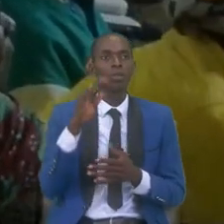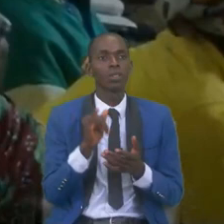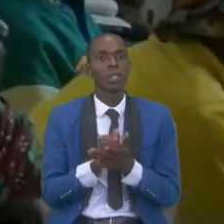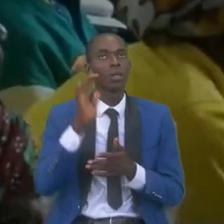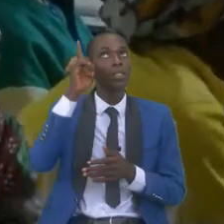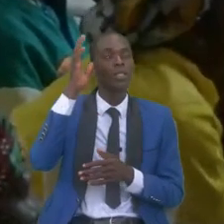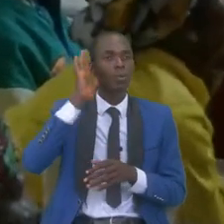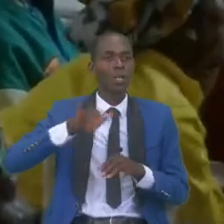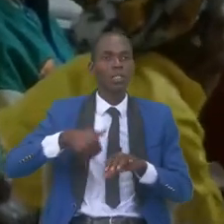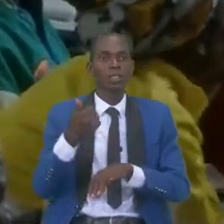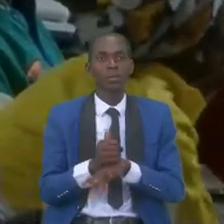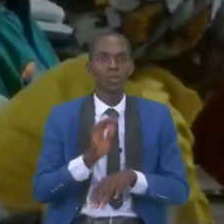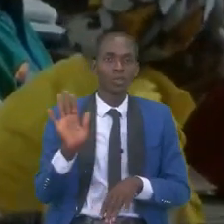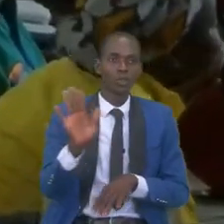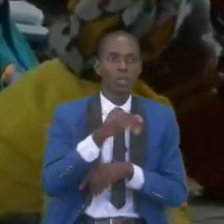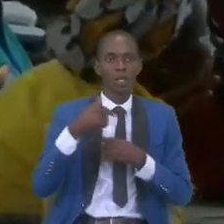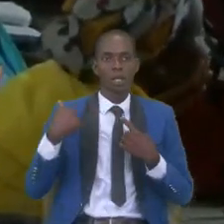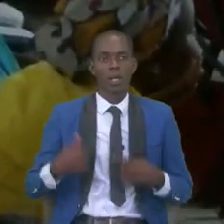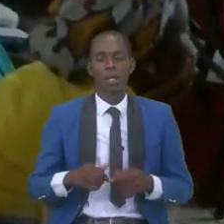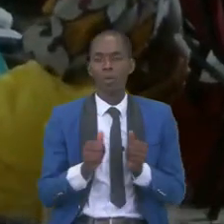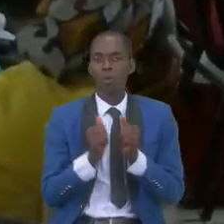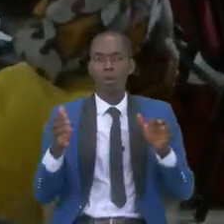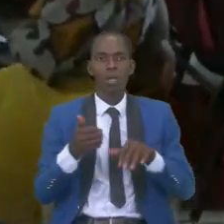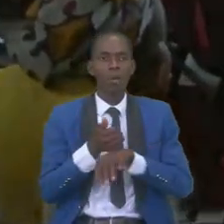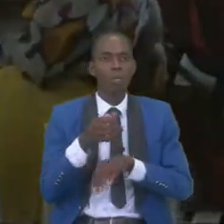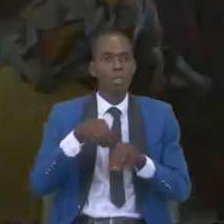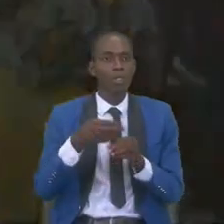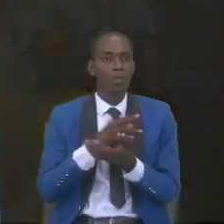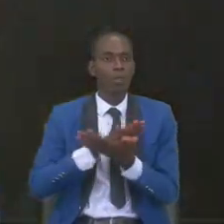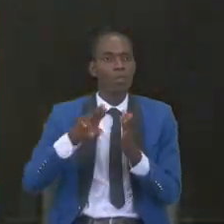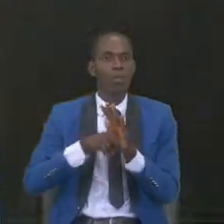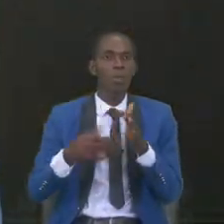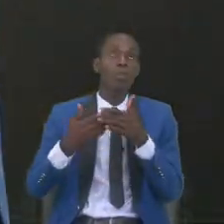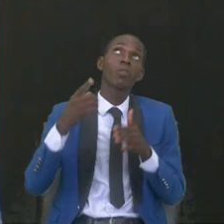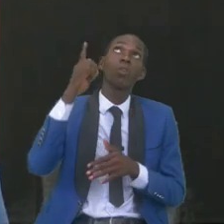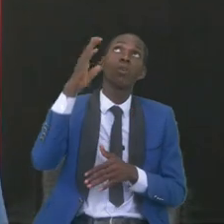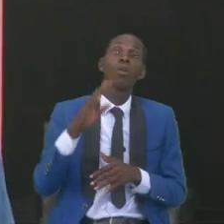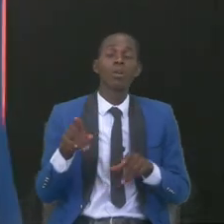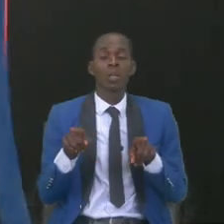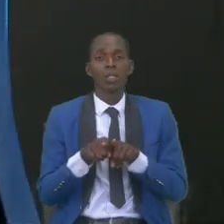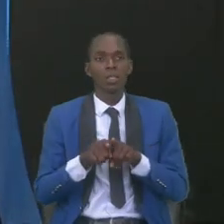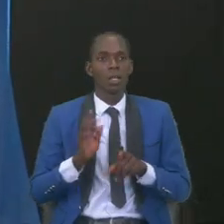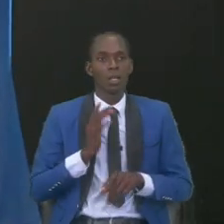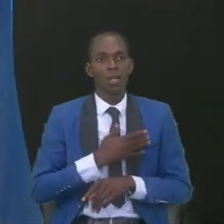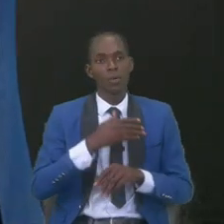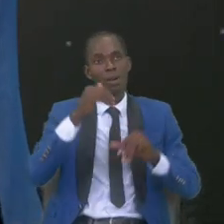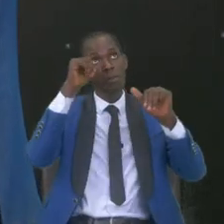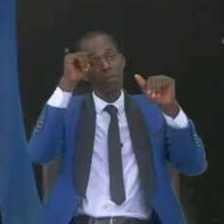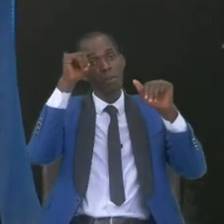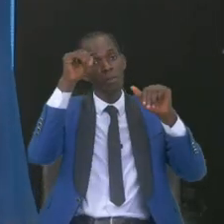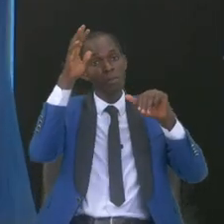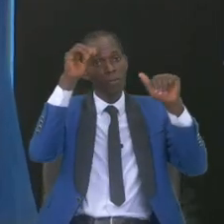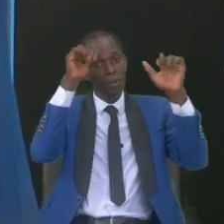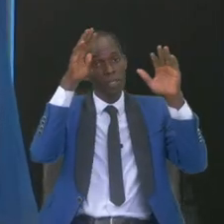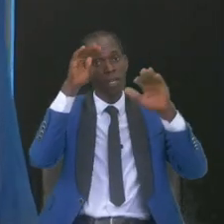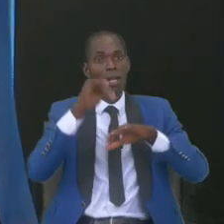heart unblameable in holiness before God, even our Father, and the coming